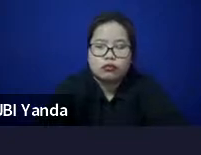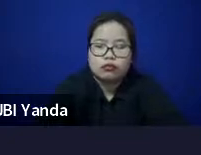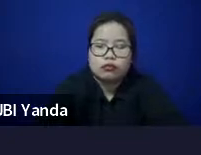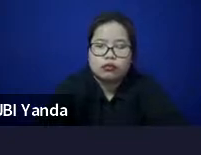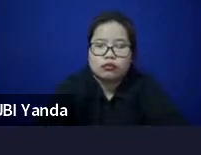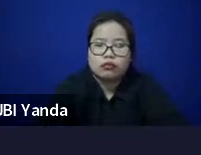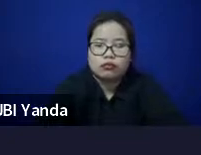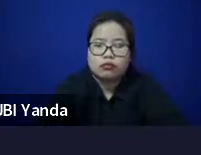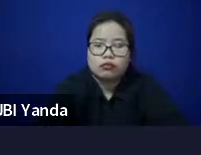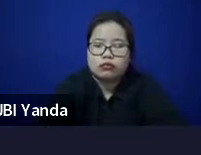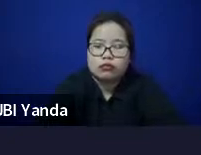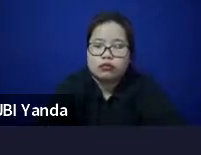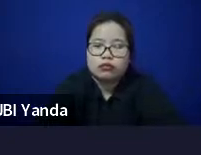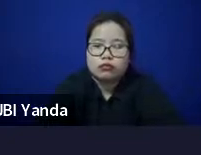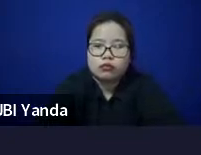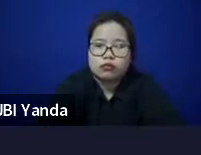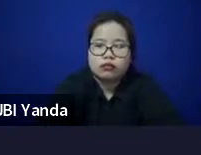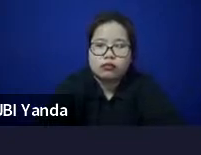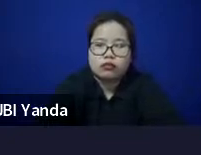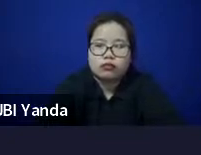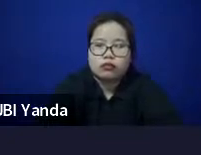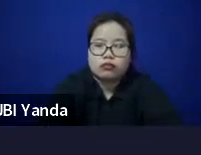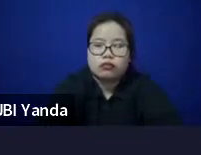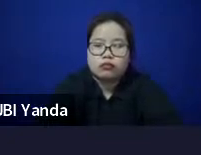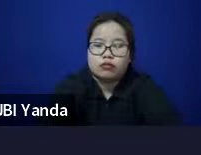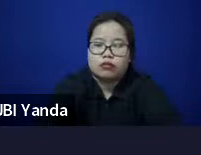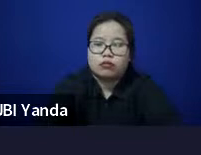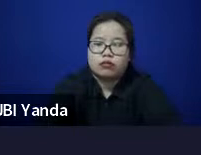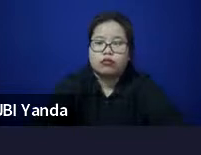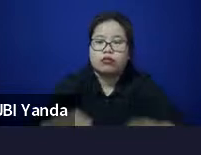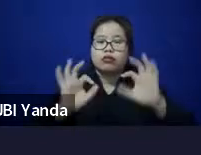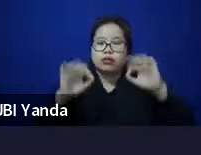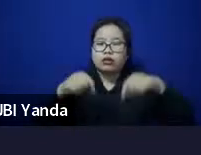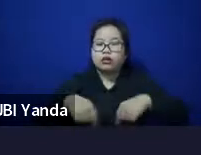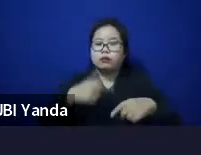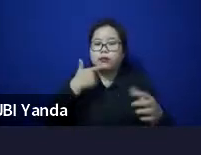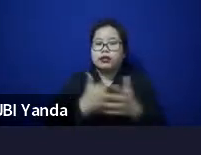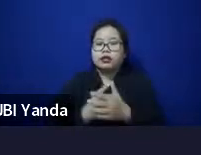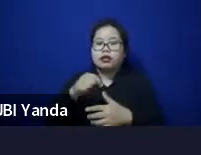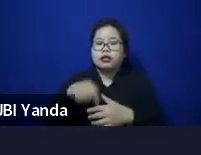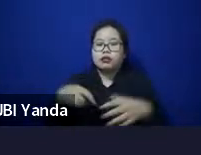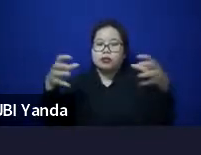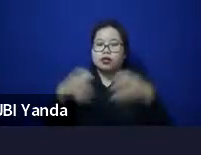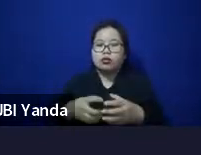into the man I am today. You know,